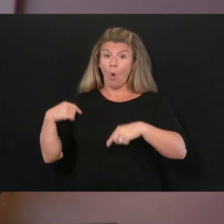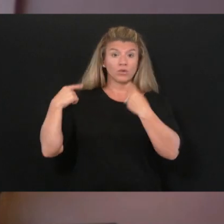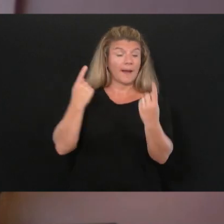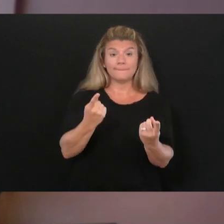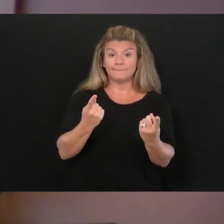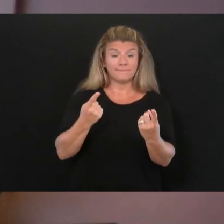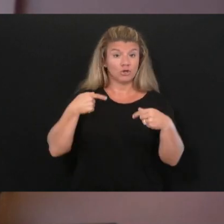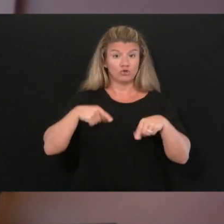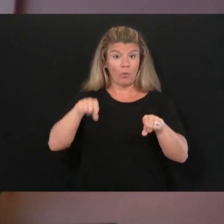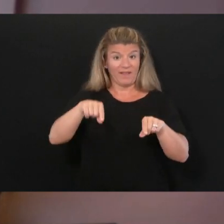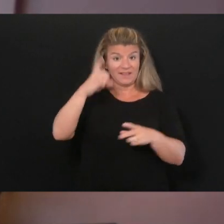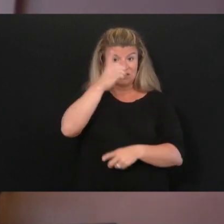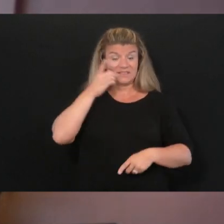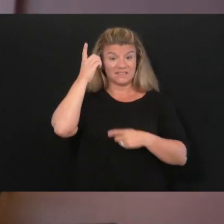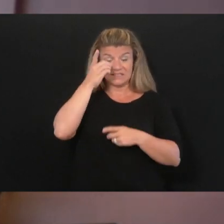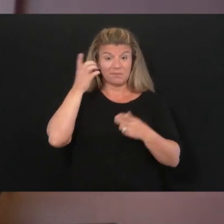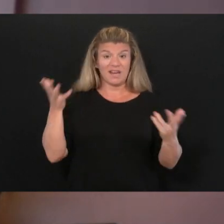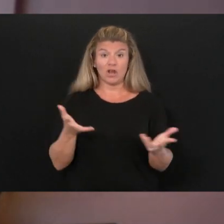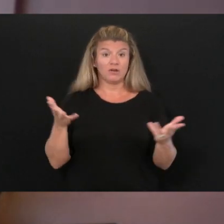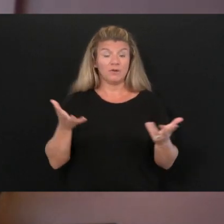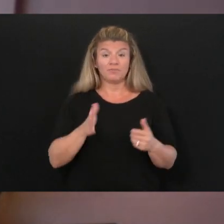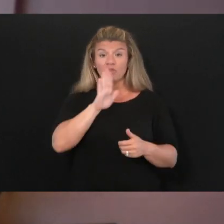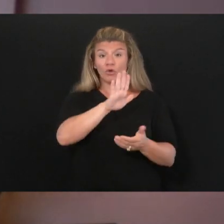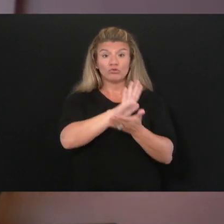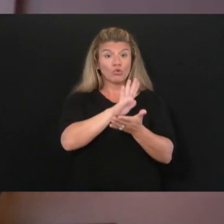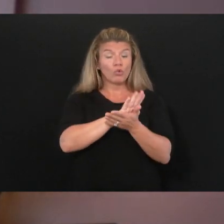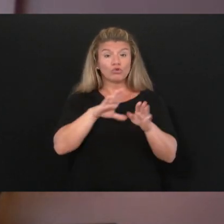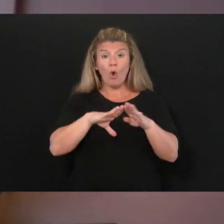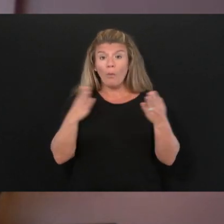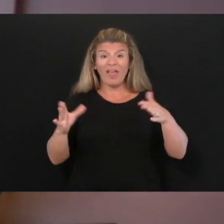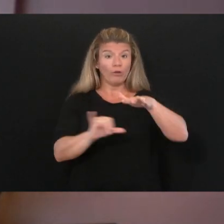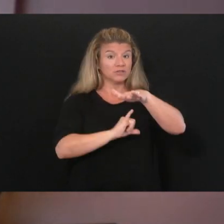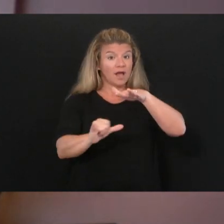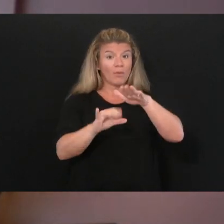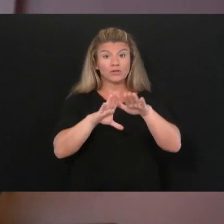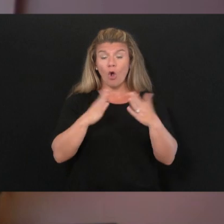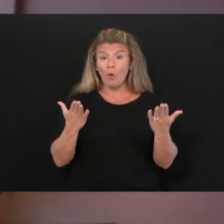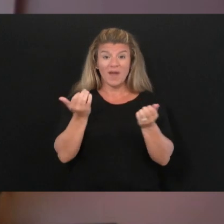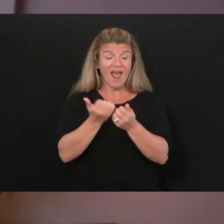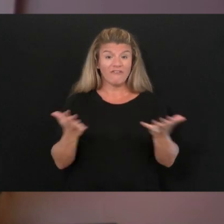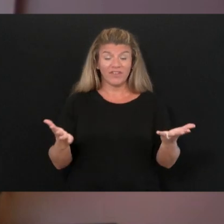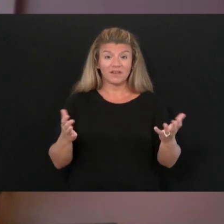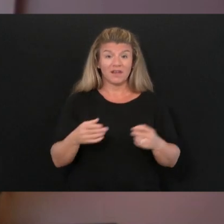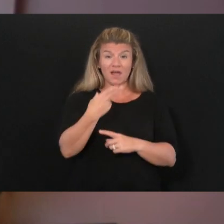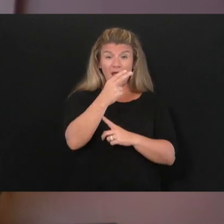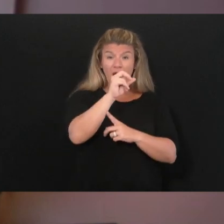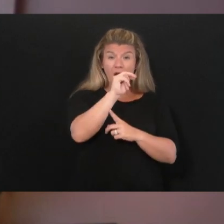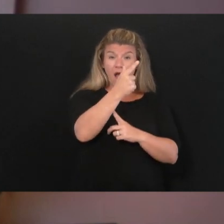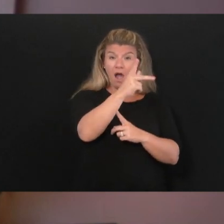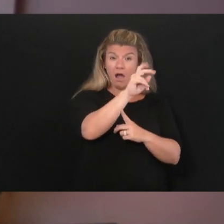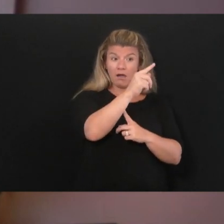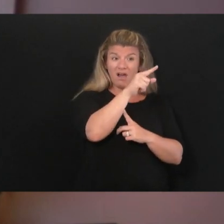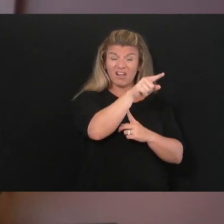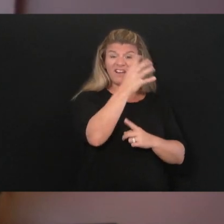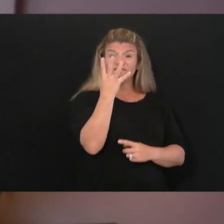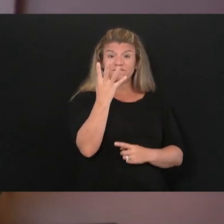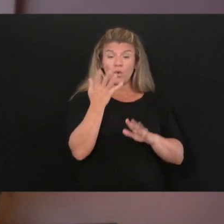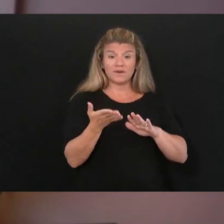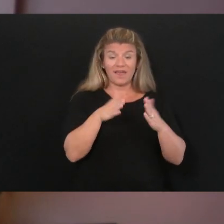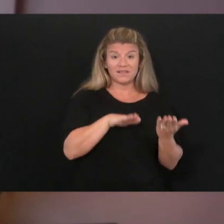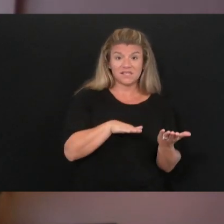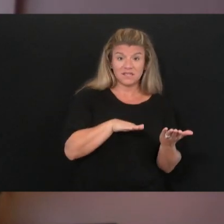has been upon us. Their schools open, their subways open. Still in Hong Kong, there's only been 4 deaths that have